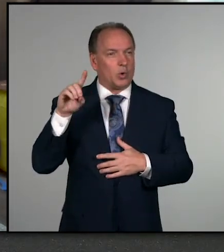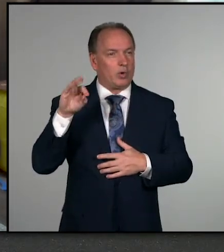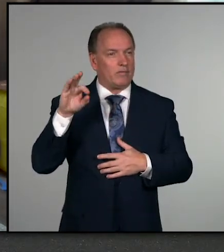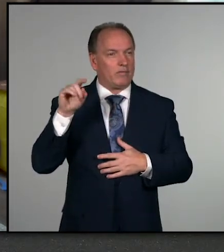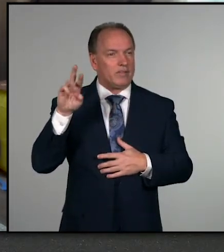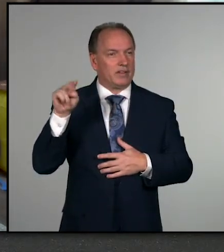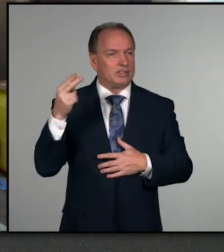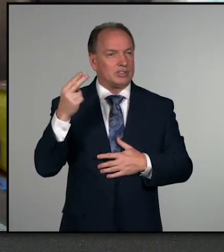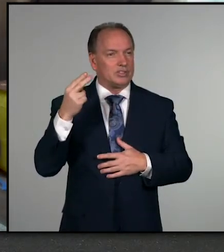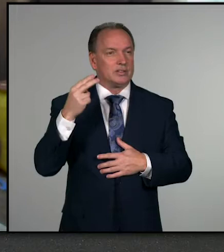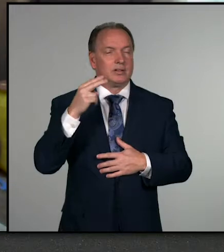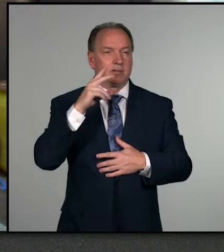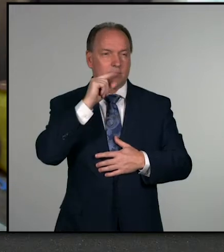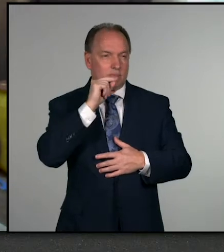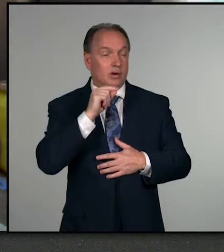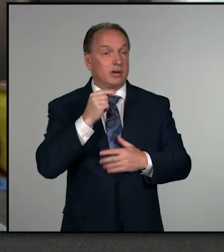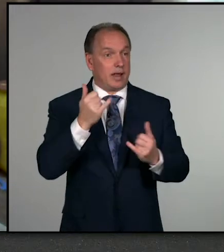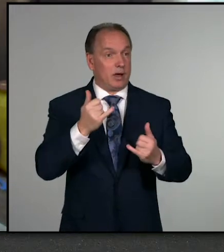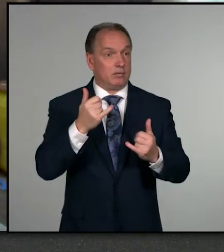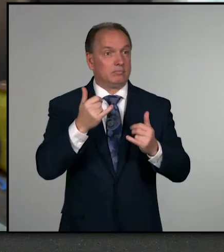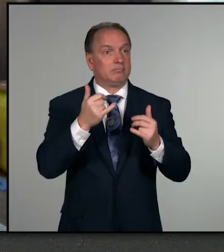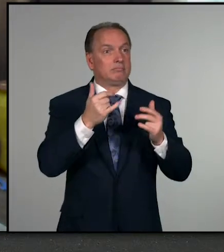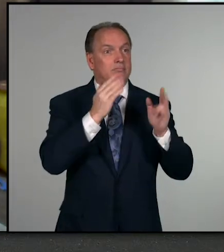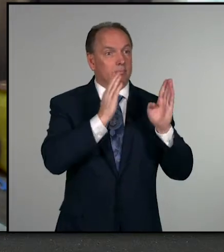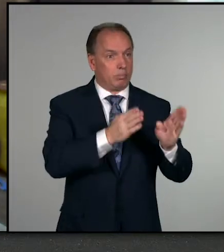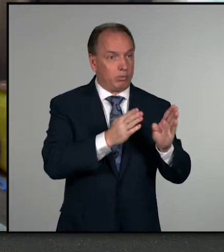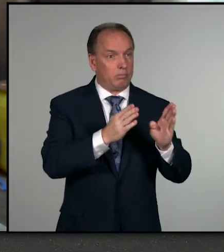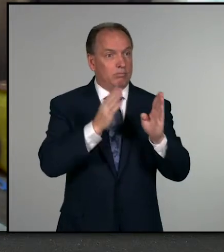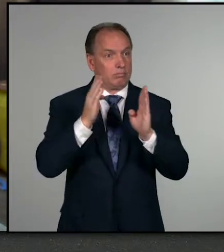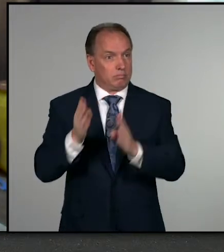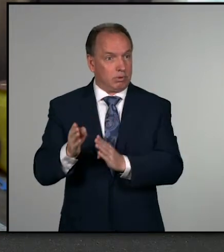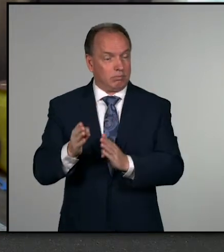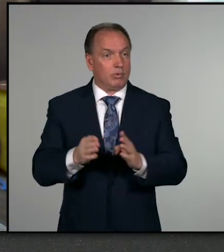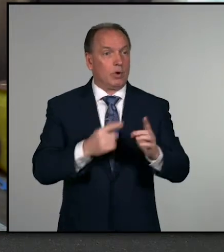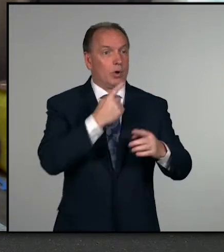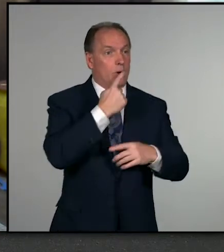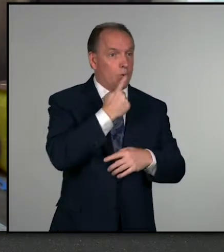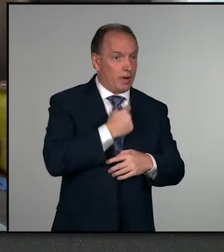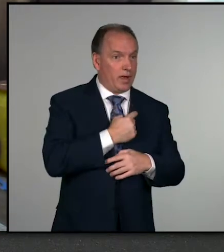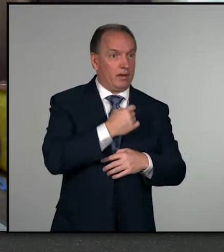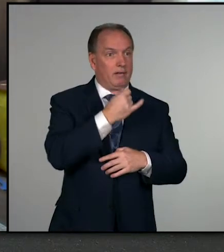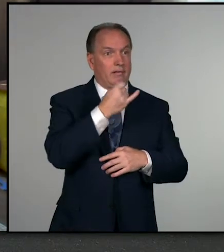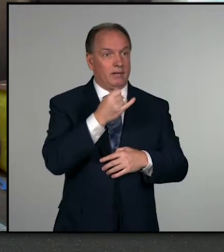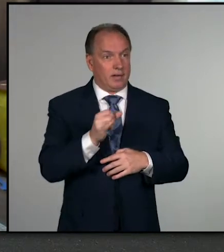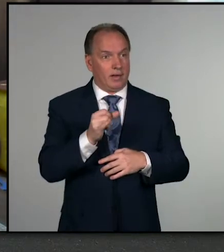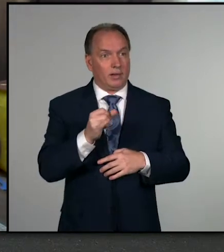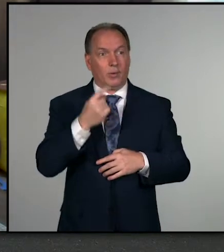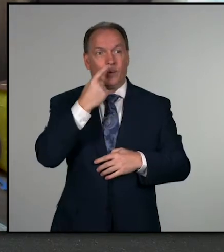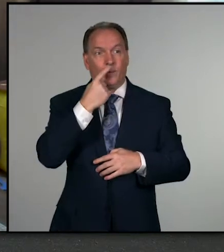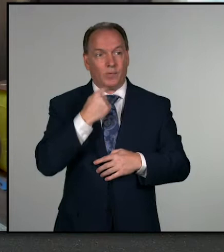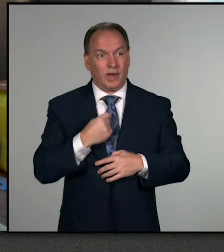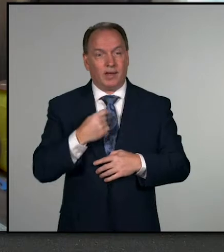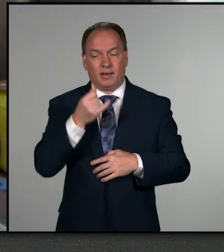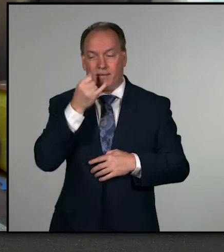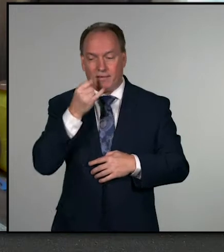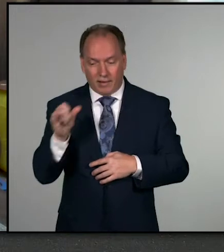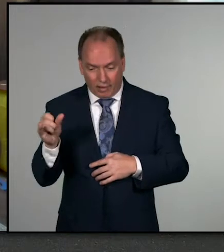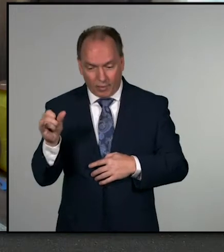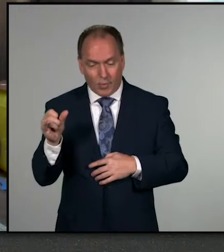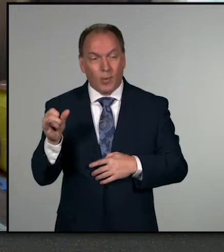goldfinch. So now I'm repeating my patterns. Red, yellow,